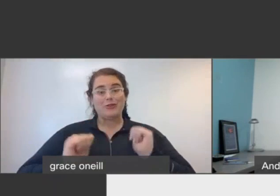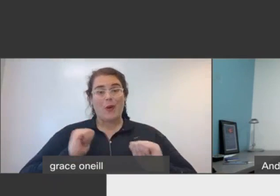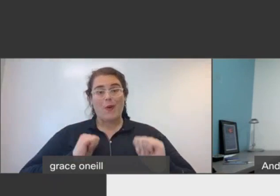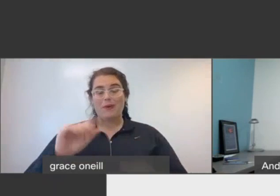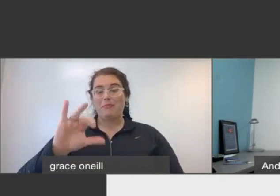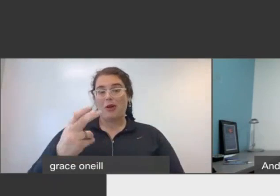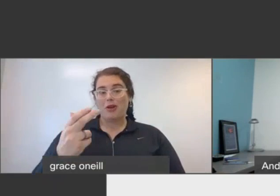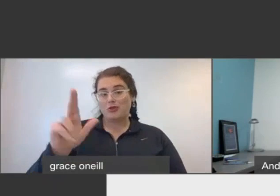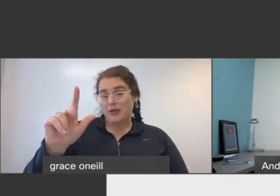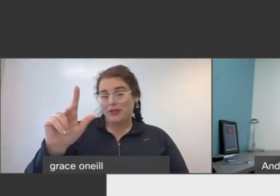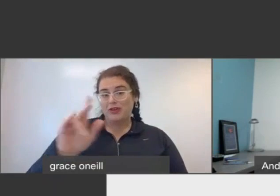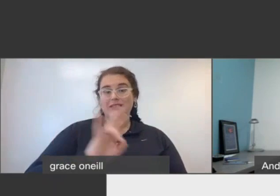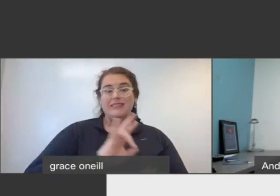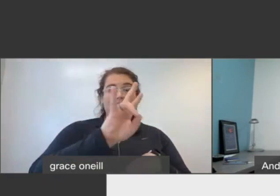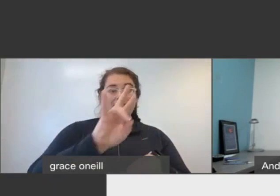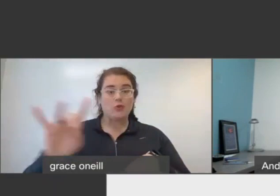from 7 to 8.